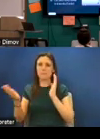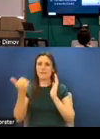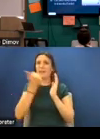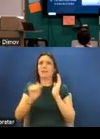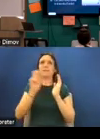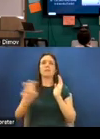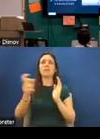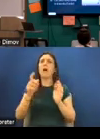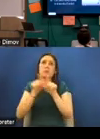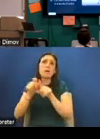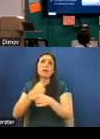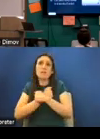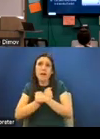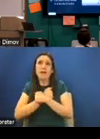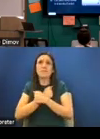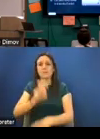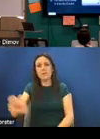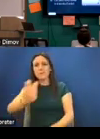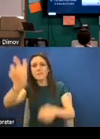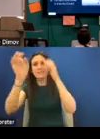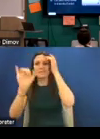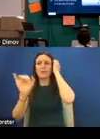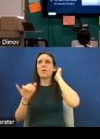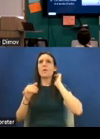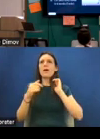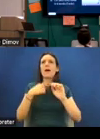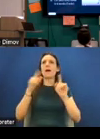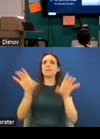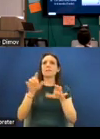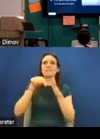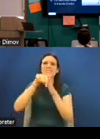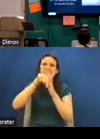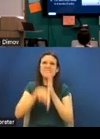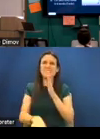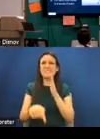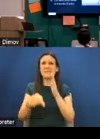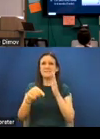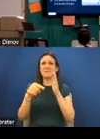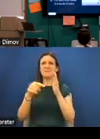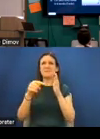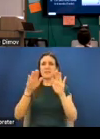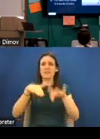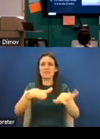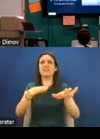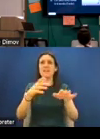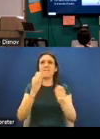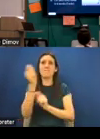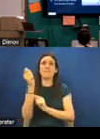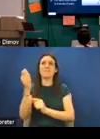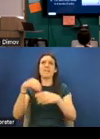adventure. Like I love to travel. I went deep sea fishing in Portugal with my family this summer. Oh, wow.